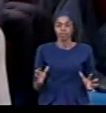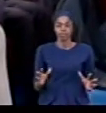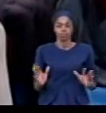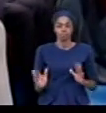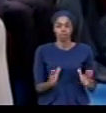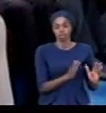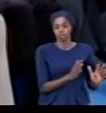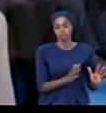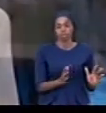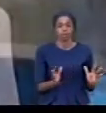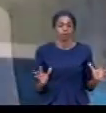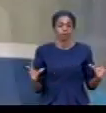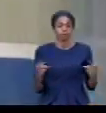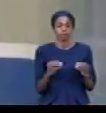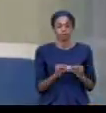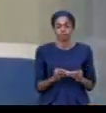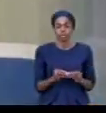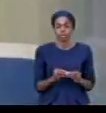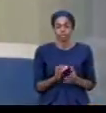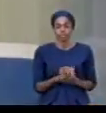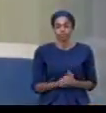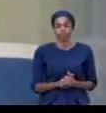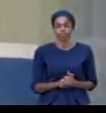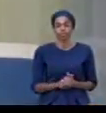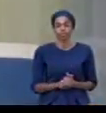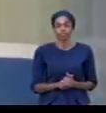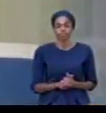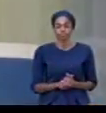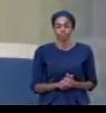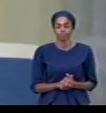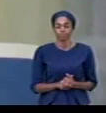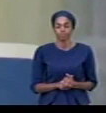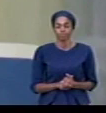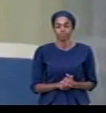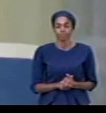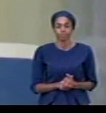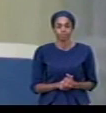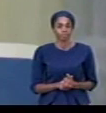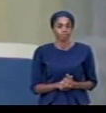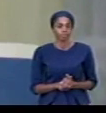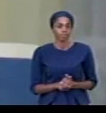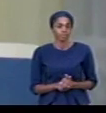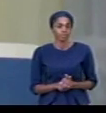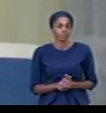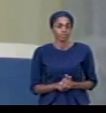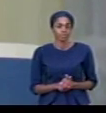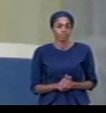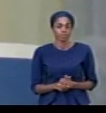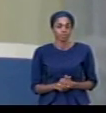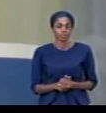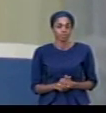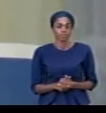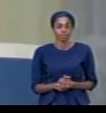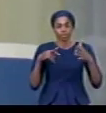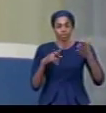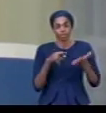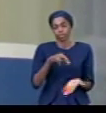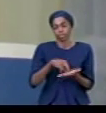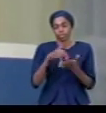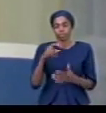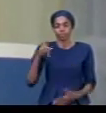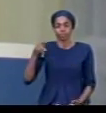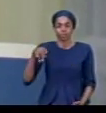Pastor Olesios Wanko, is representing CPPFN, and is